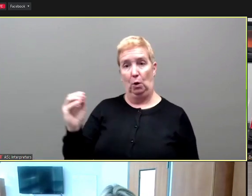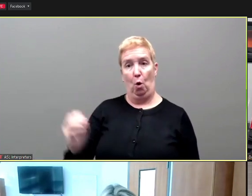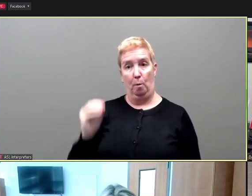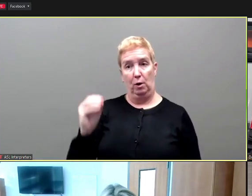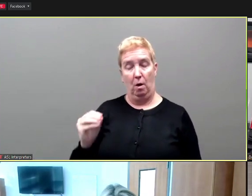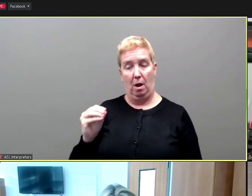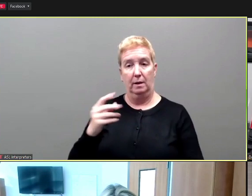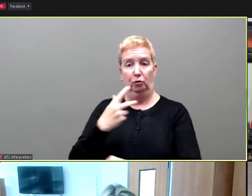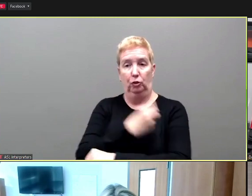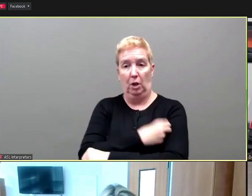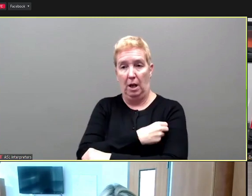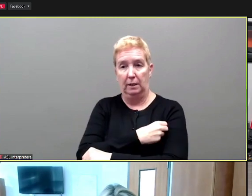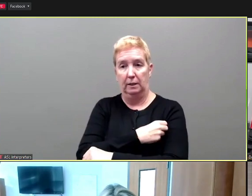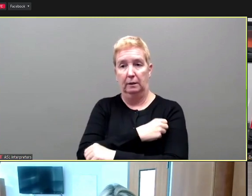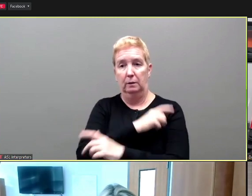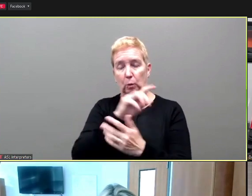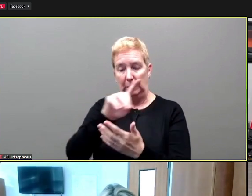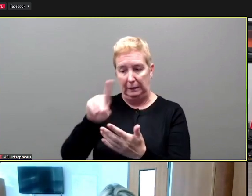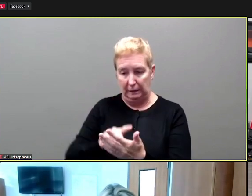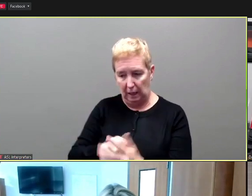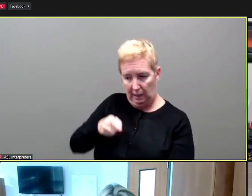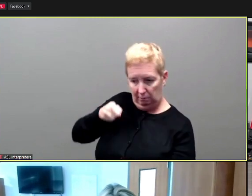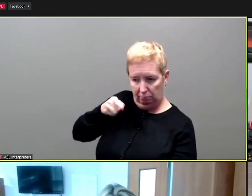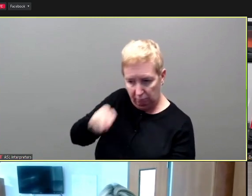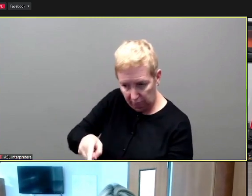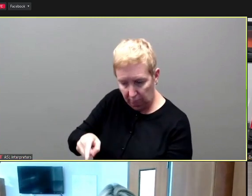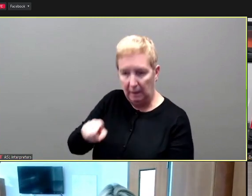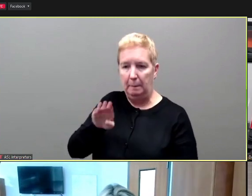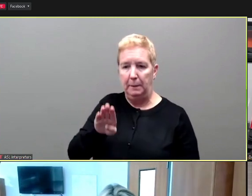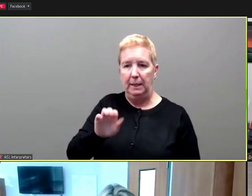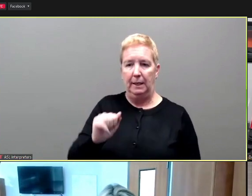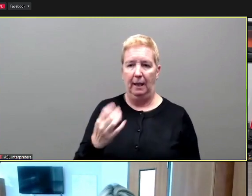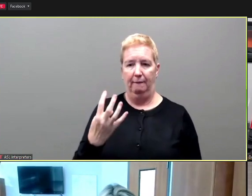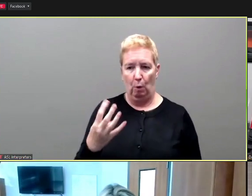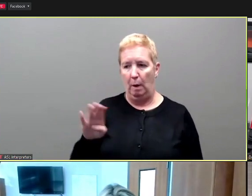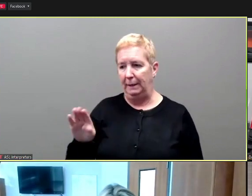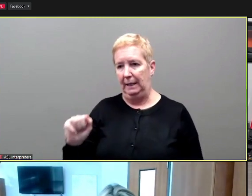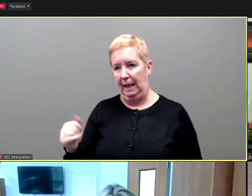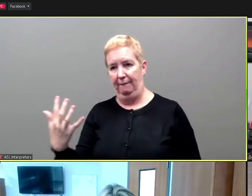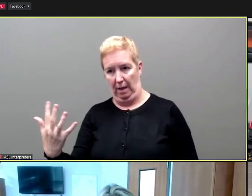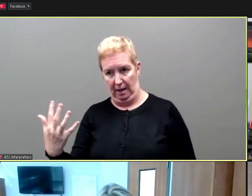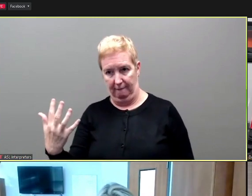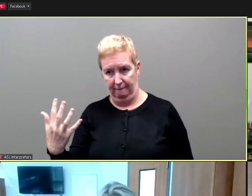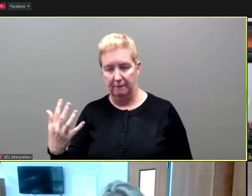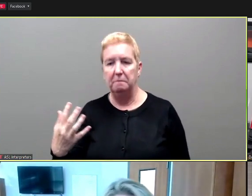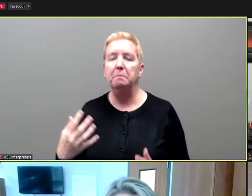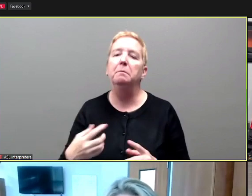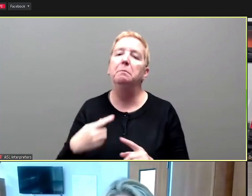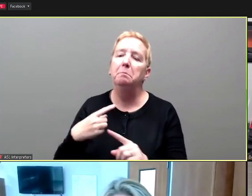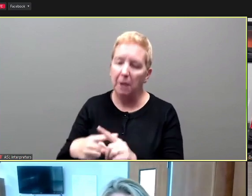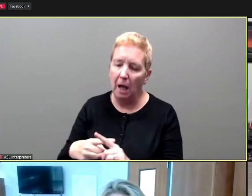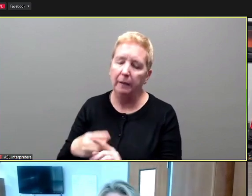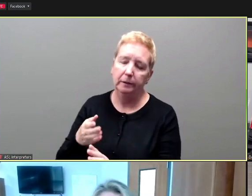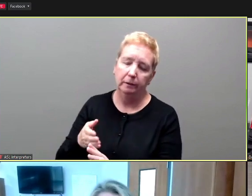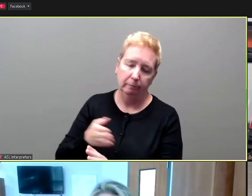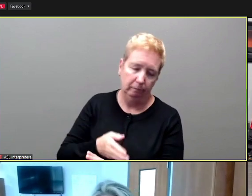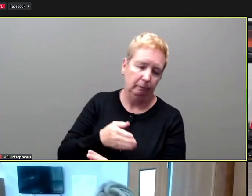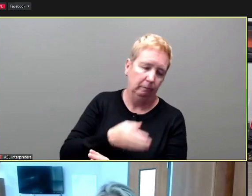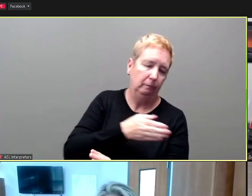made to address these particular variants, the BA4, BA5, and also, the previous COVID.